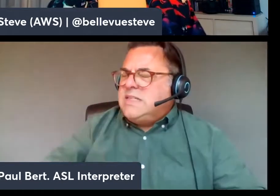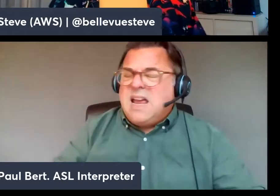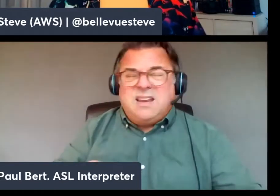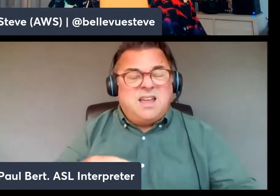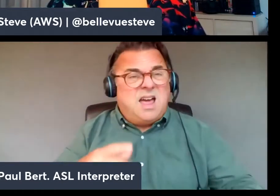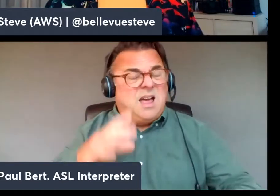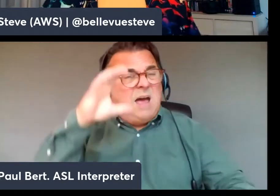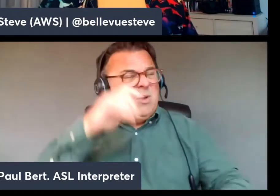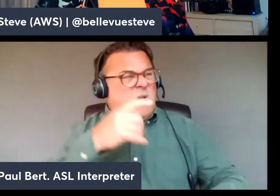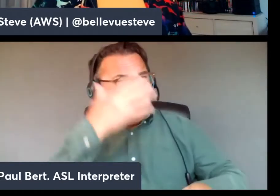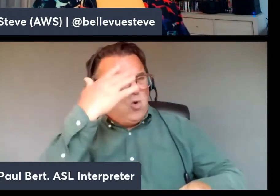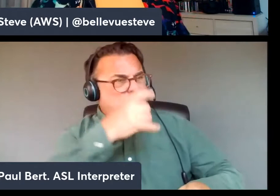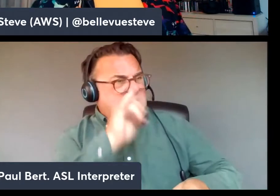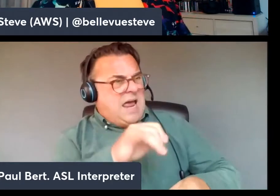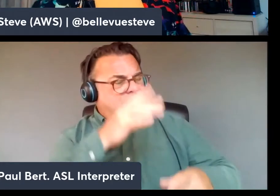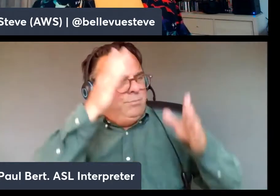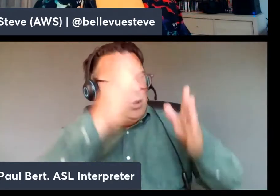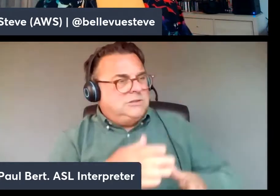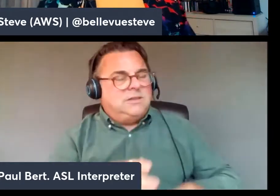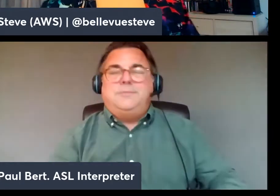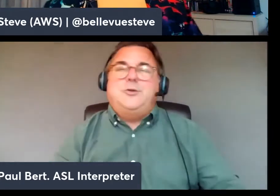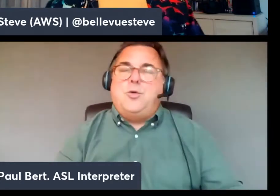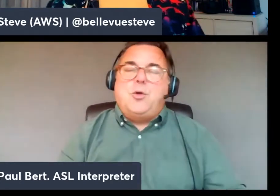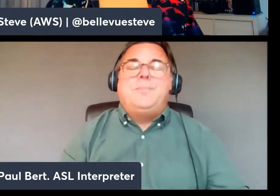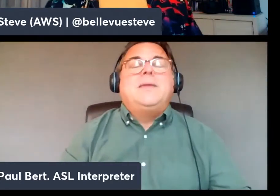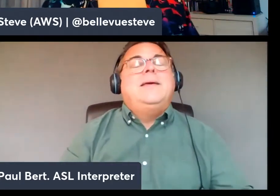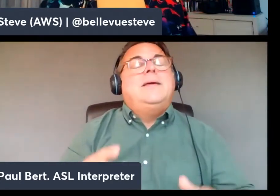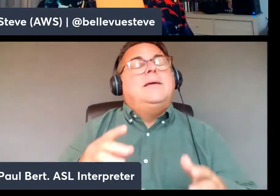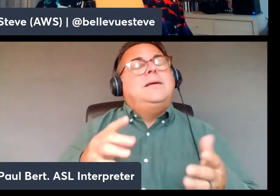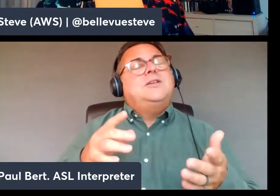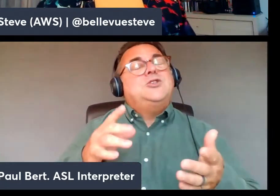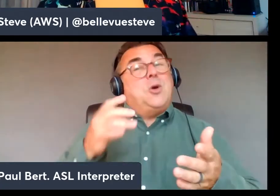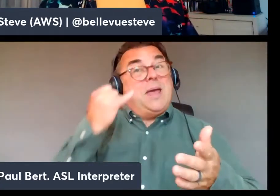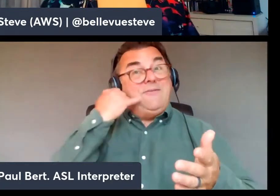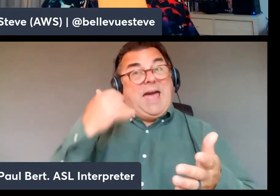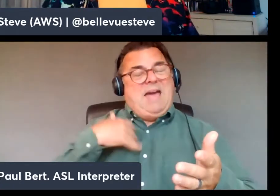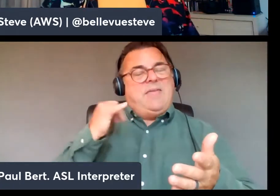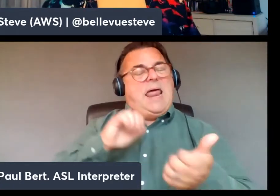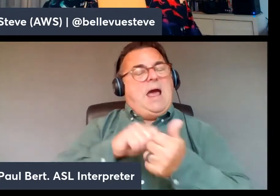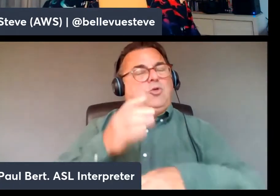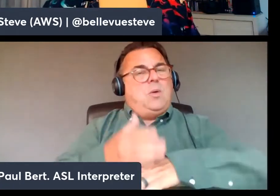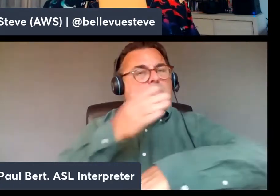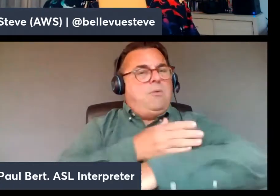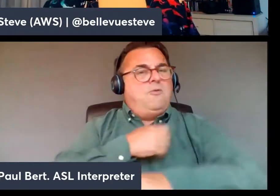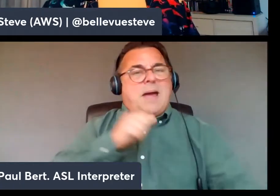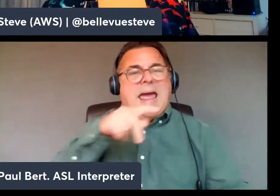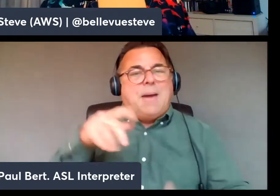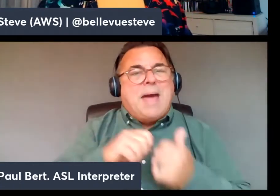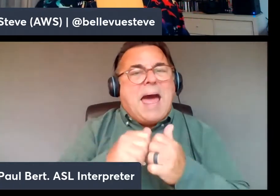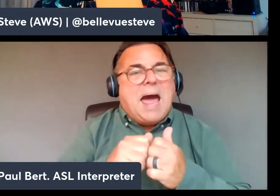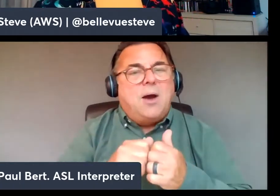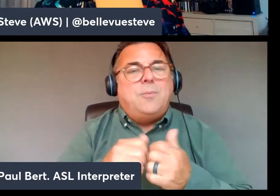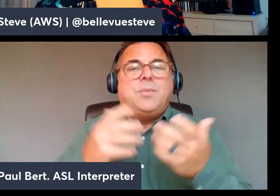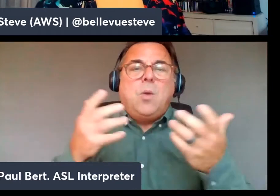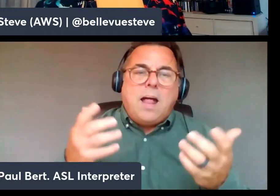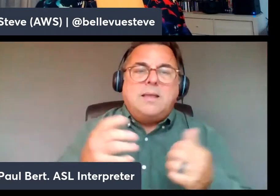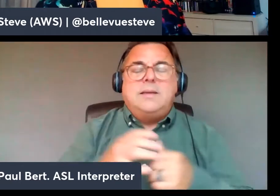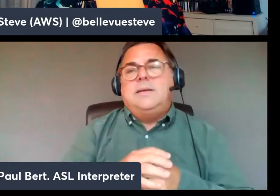that I was missing. But so what does this enable me to add to my application? Yeah, so